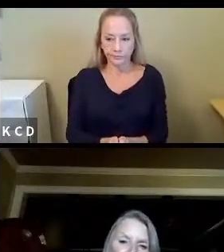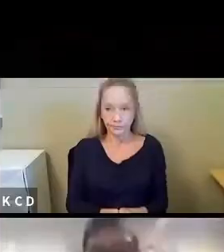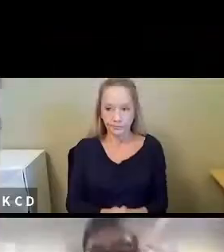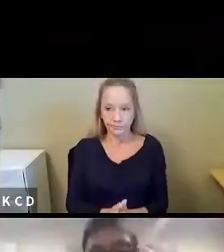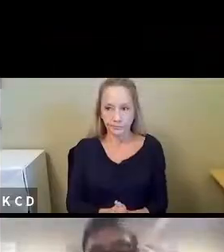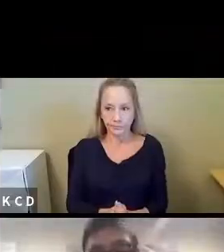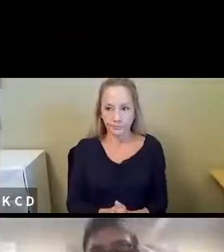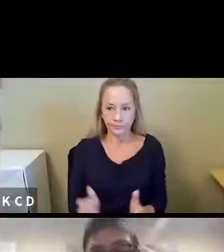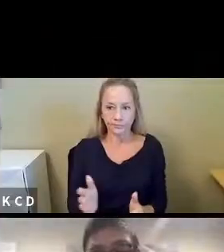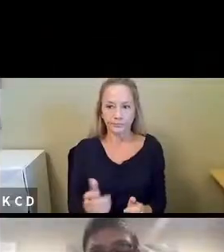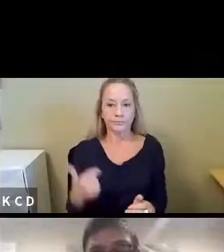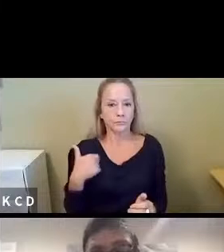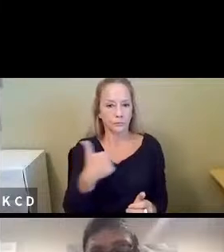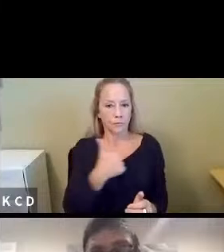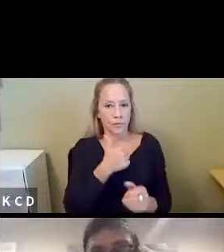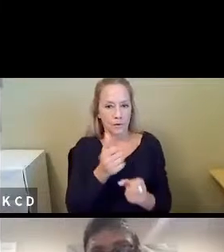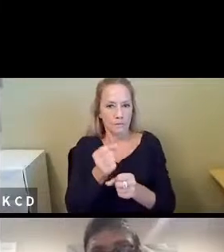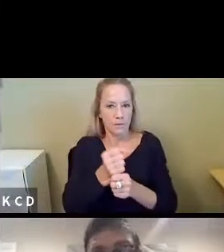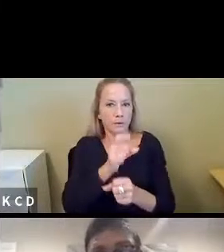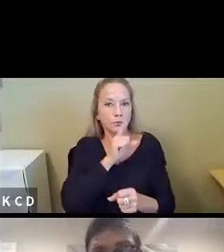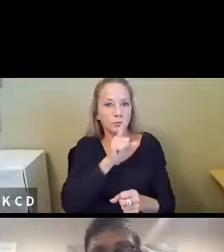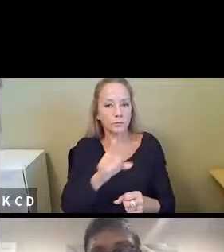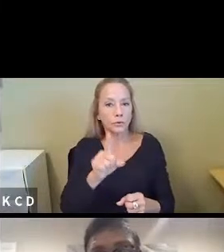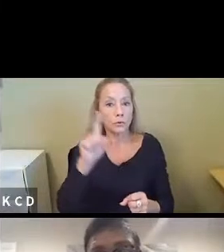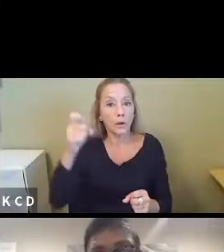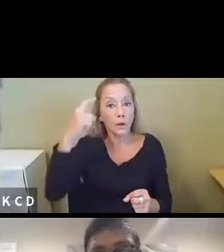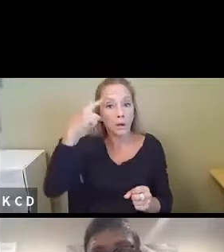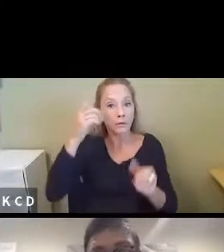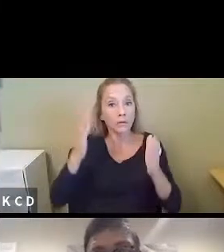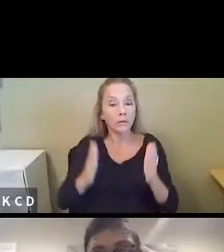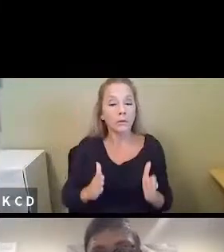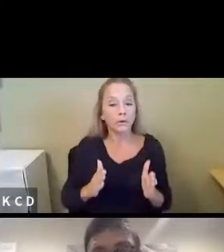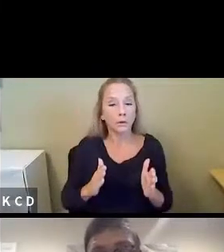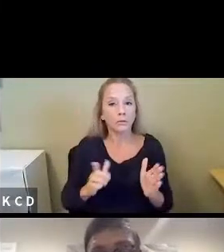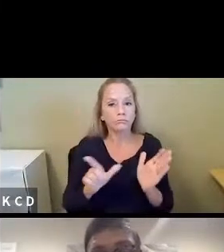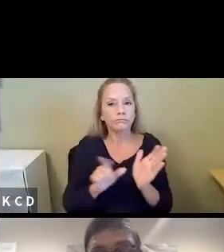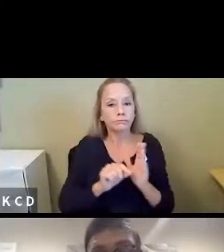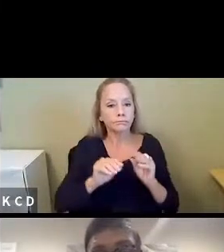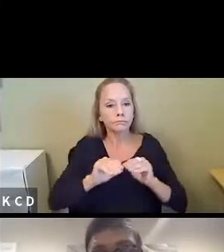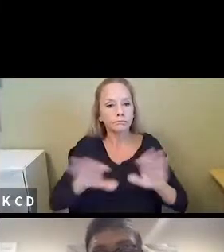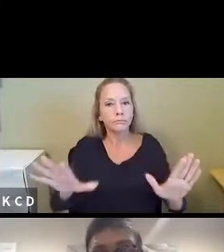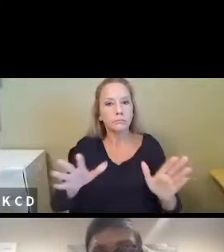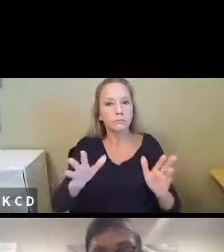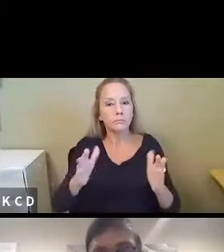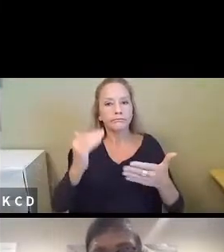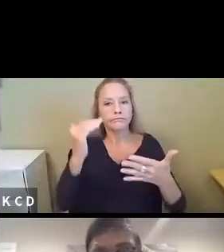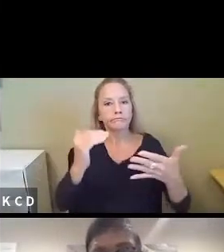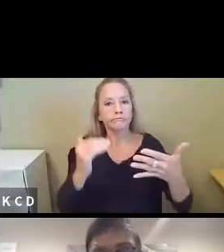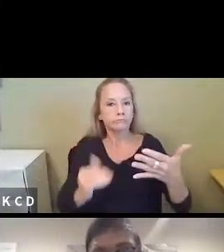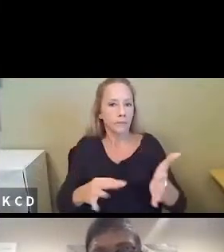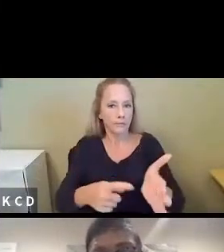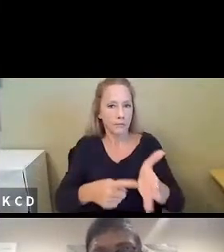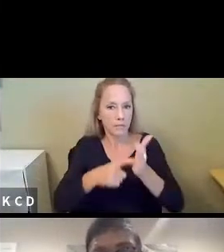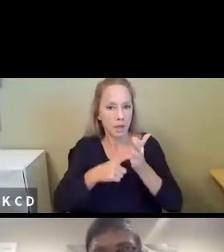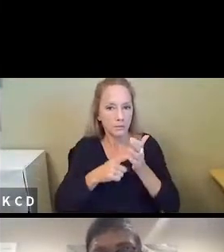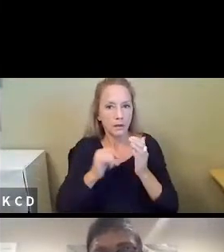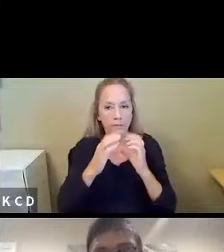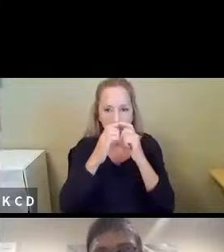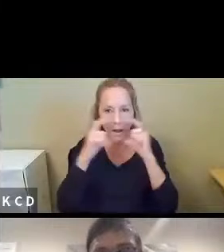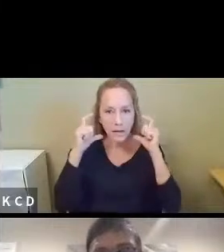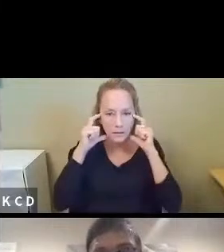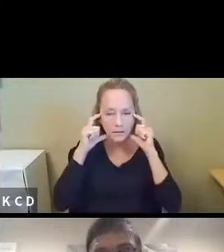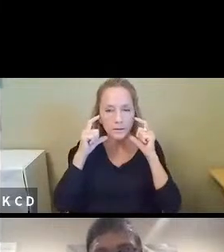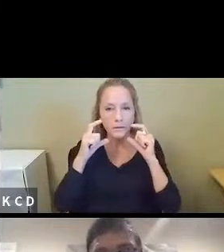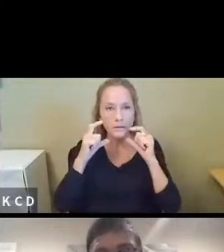has for 89 counties sort of released a lot of the mandatory requirements for either mask, social distancing,